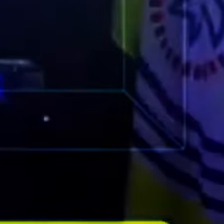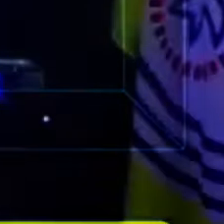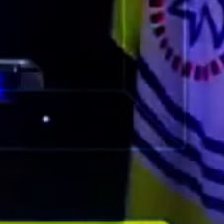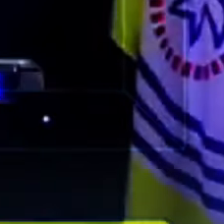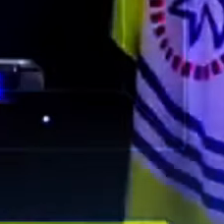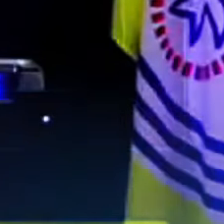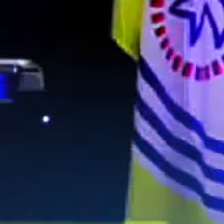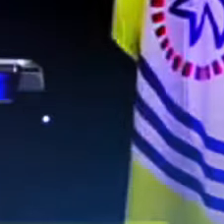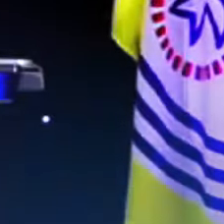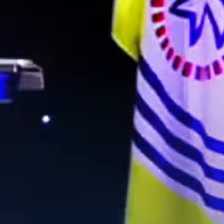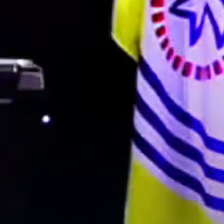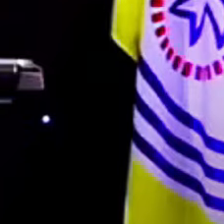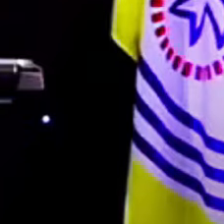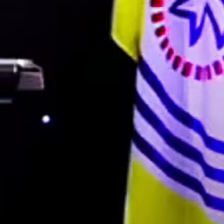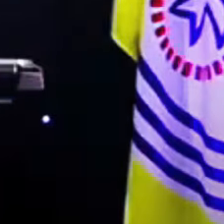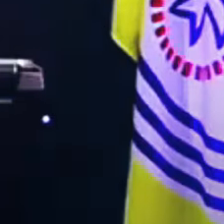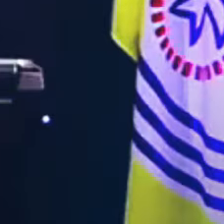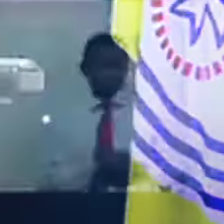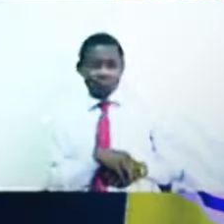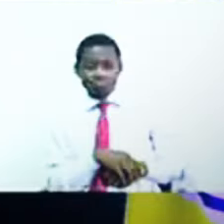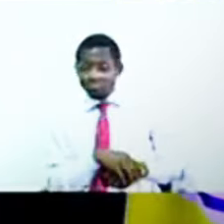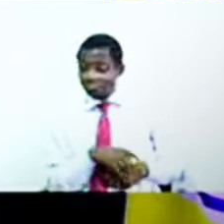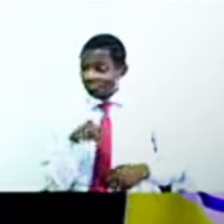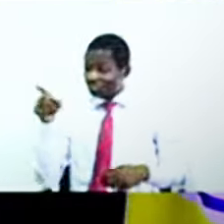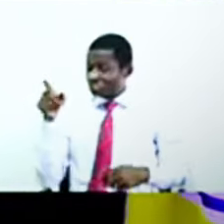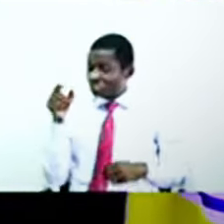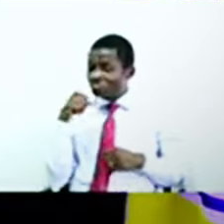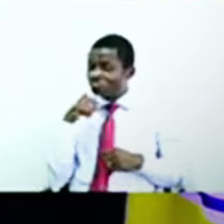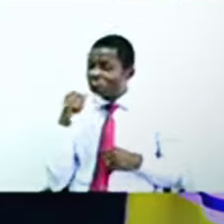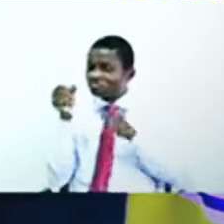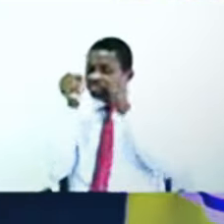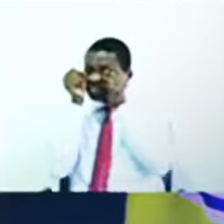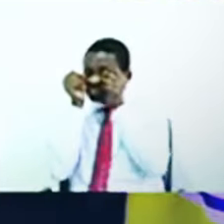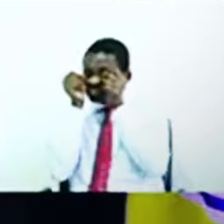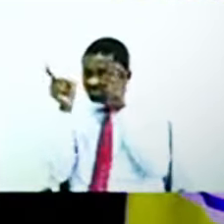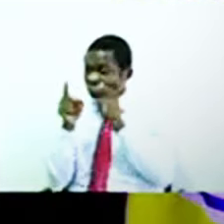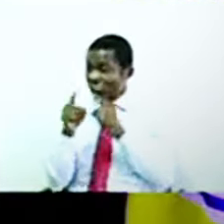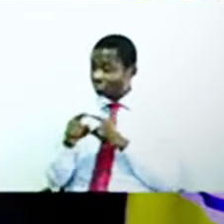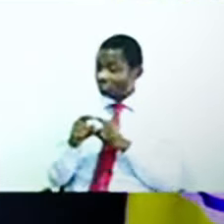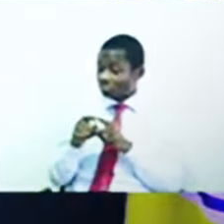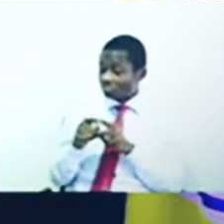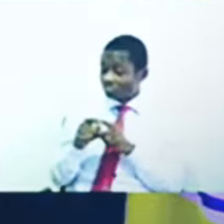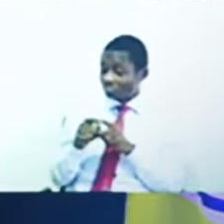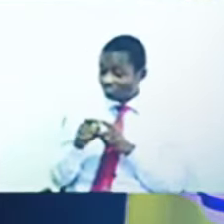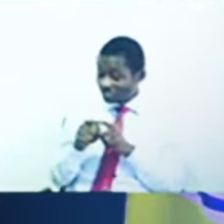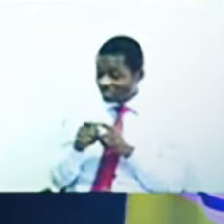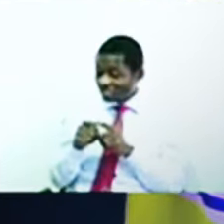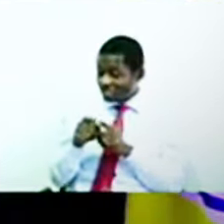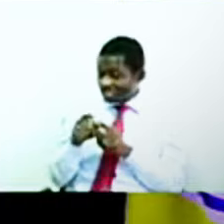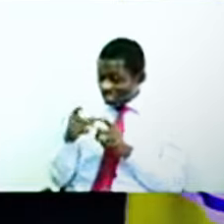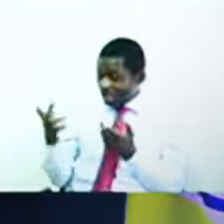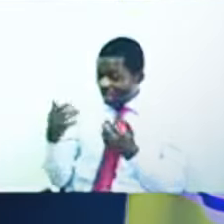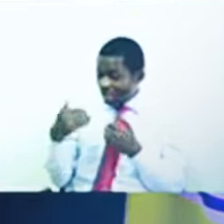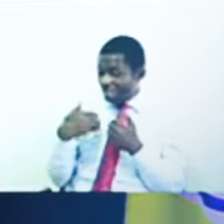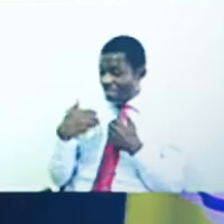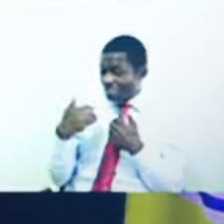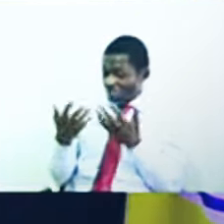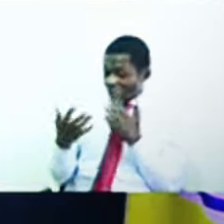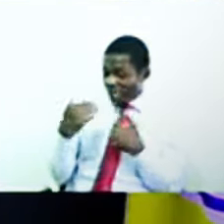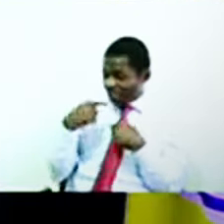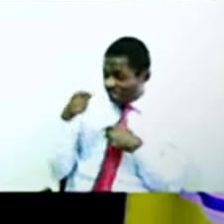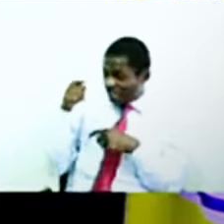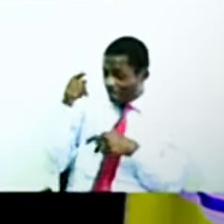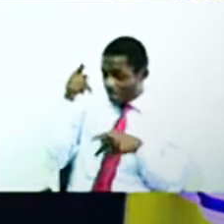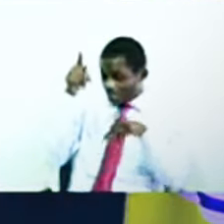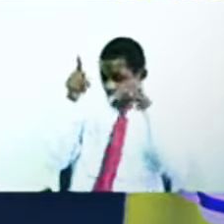I'll not be surprised that someone is listening to me who is born again and still he has some talismans on around his way.